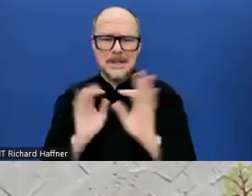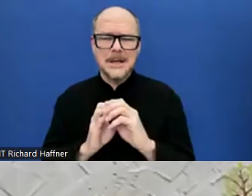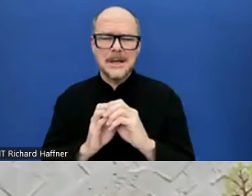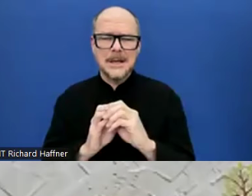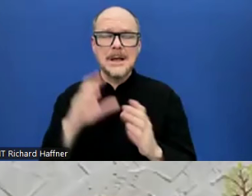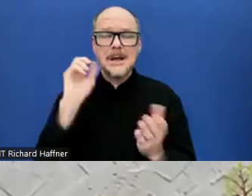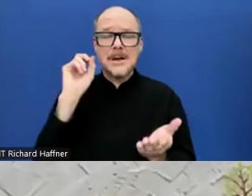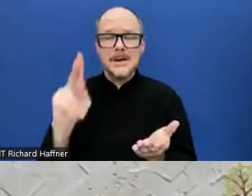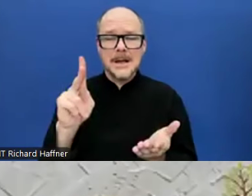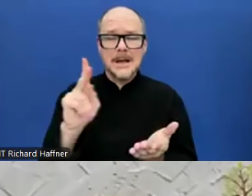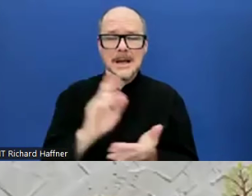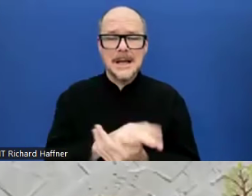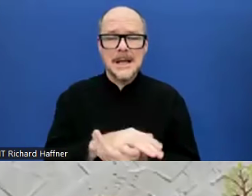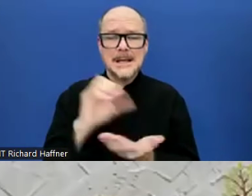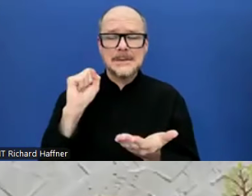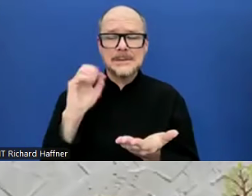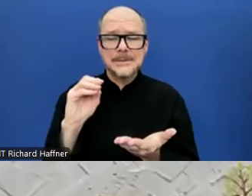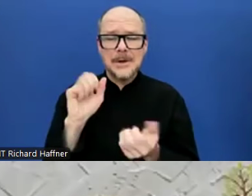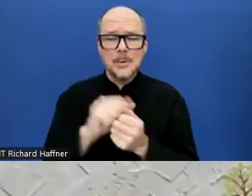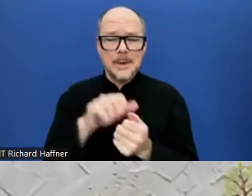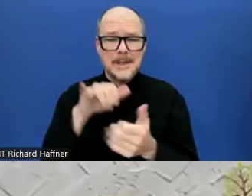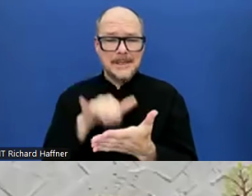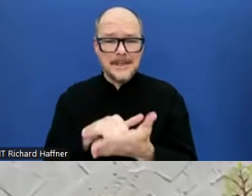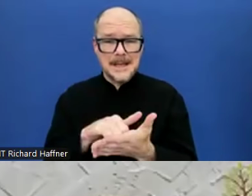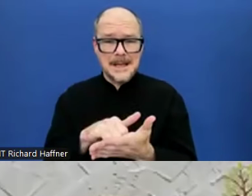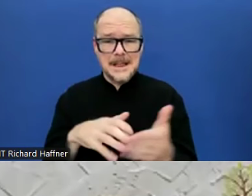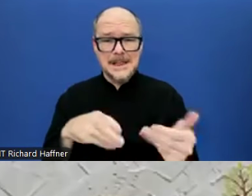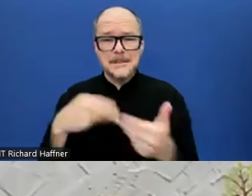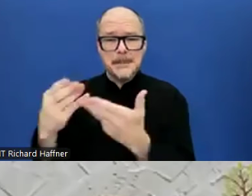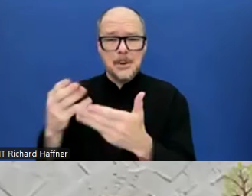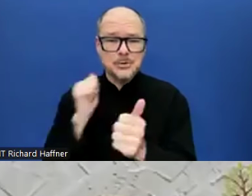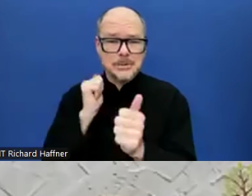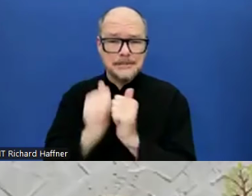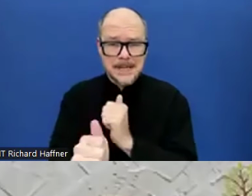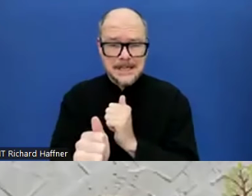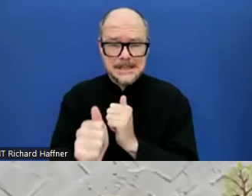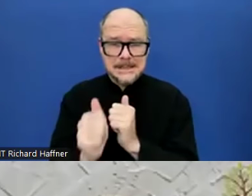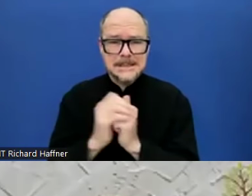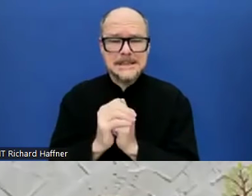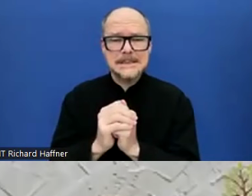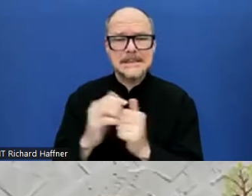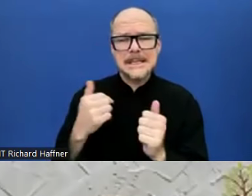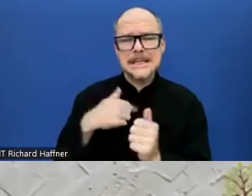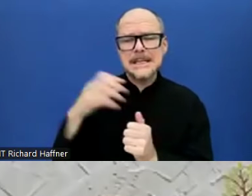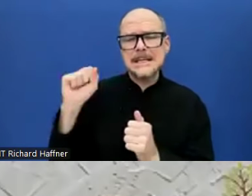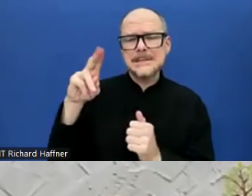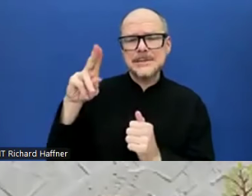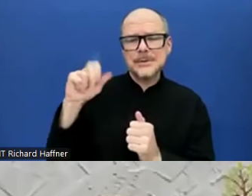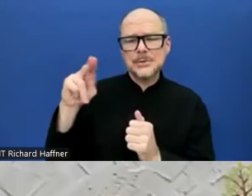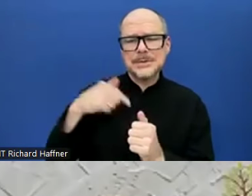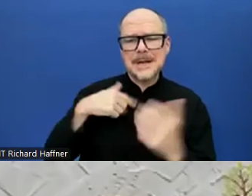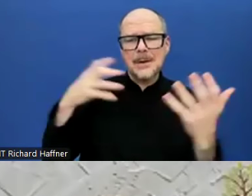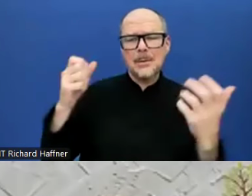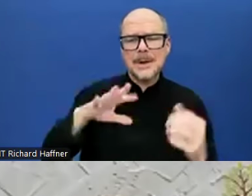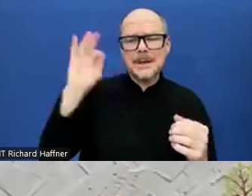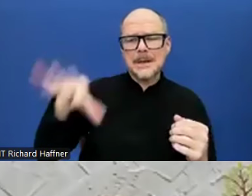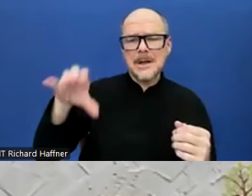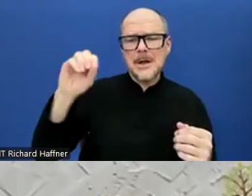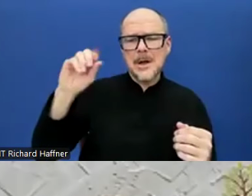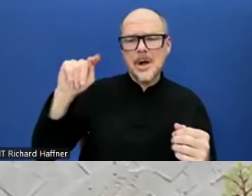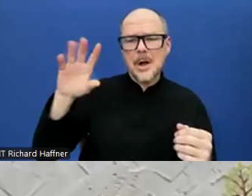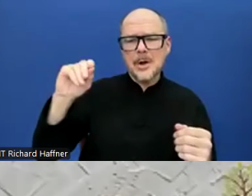Okay, so with that, the motion passes. This is Susan. I just wanted to interject that Otto did type into